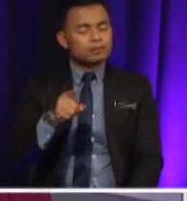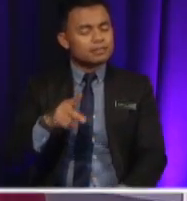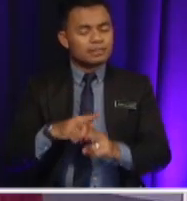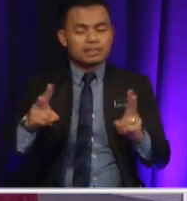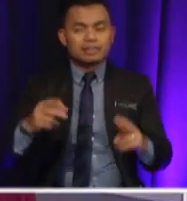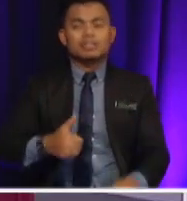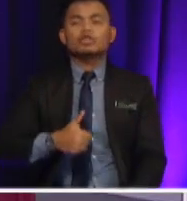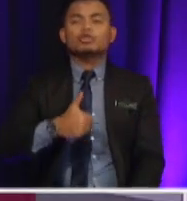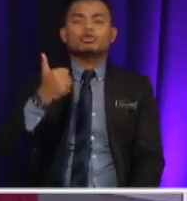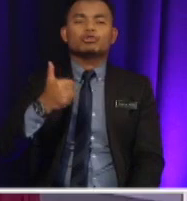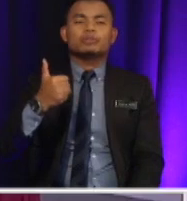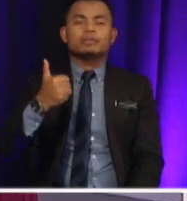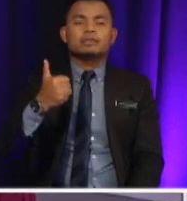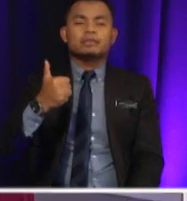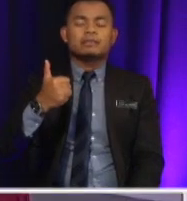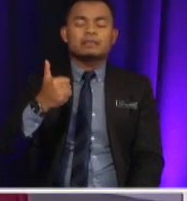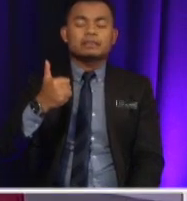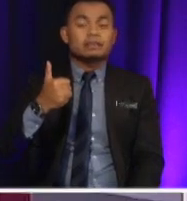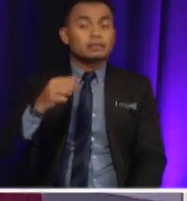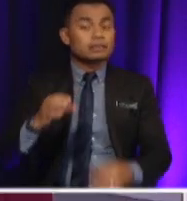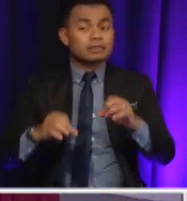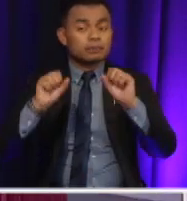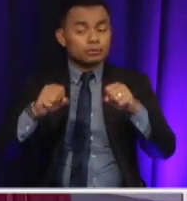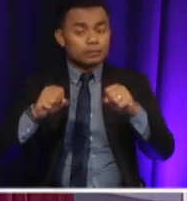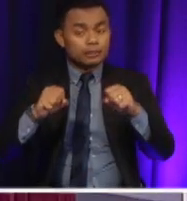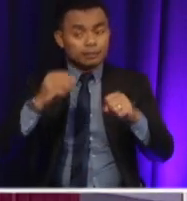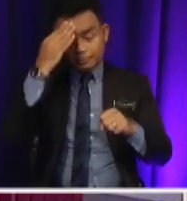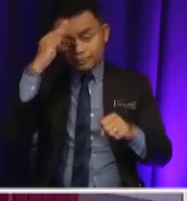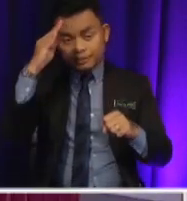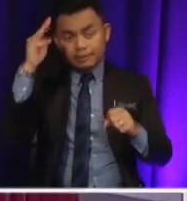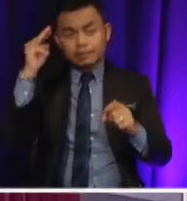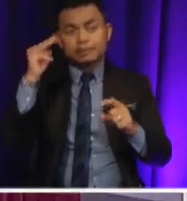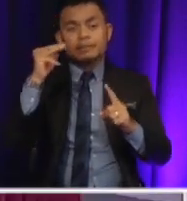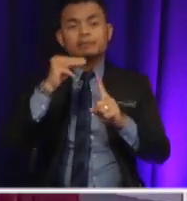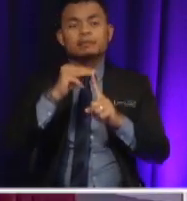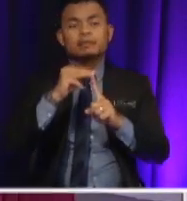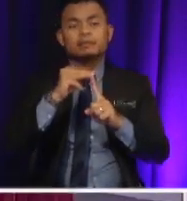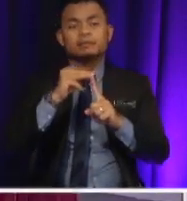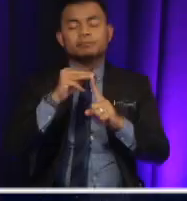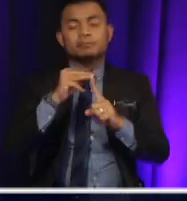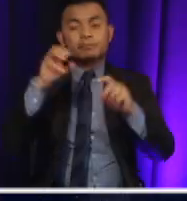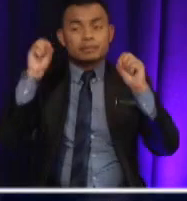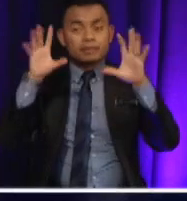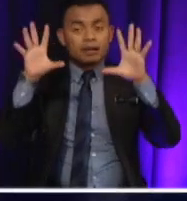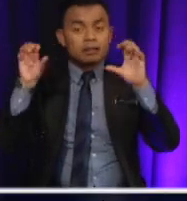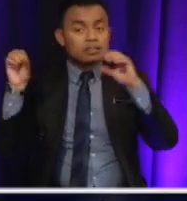were to give you marks, or I like to give stars. Yay!